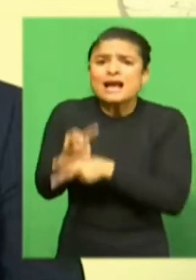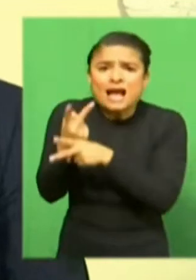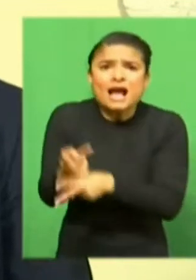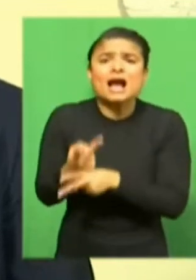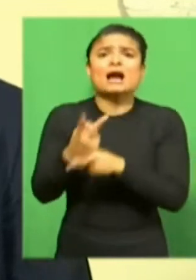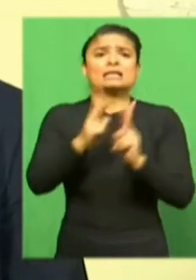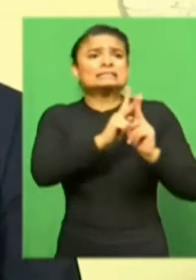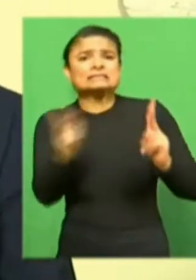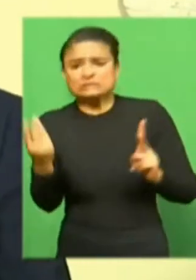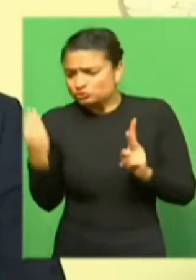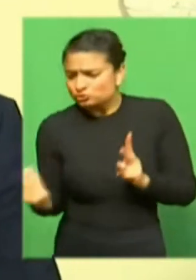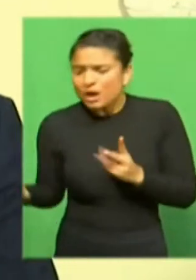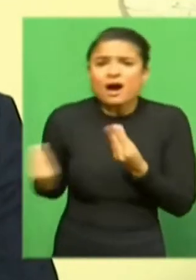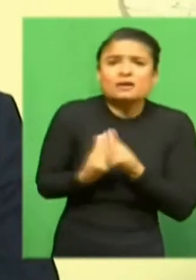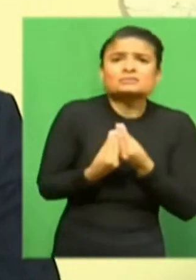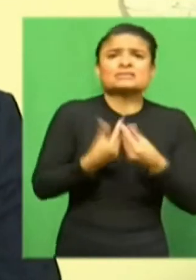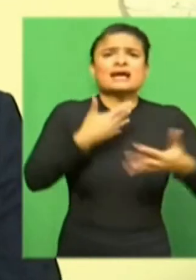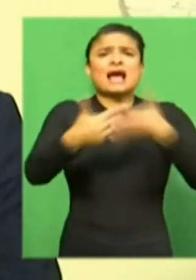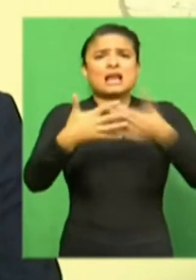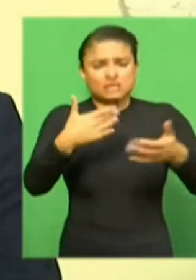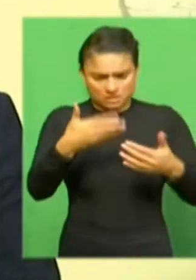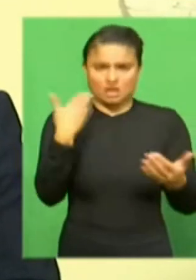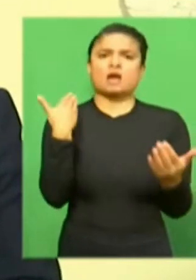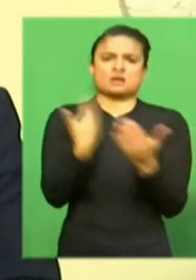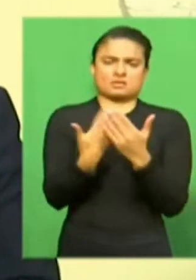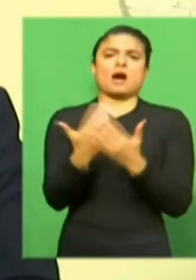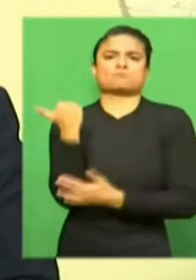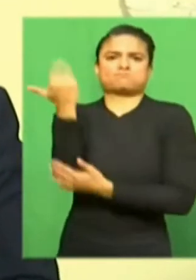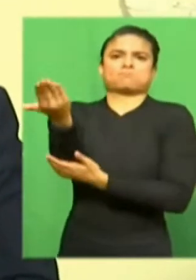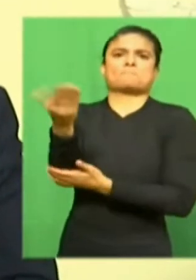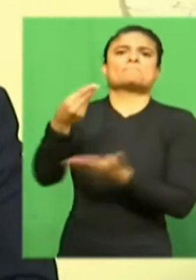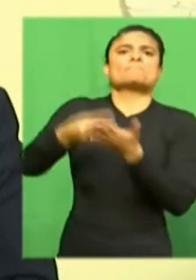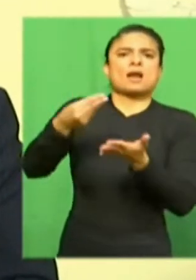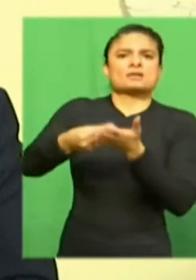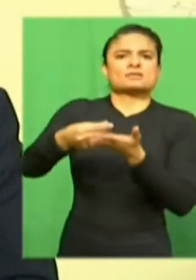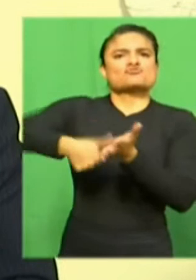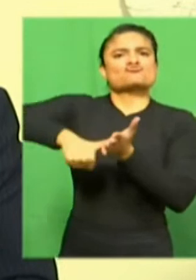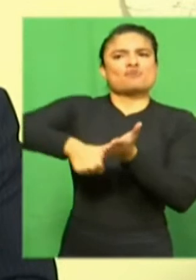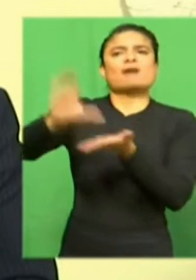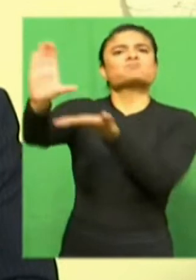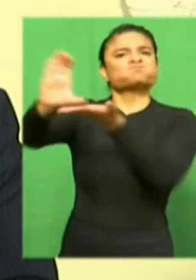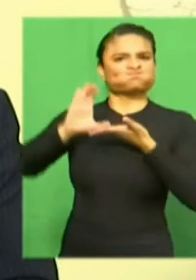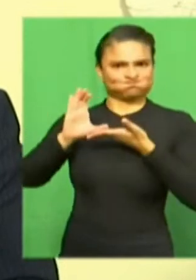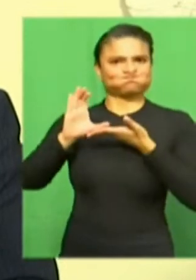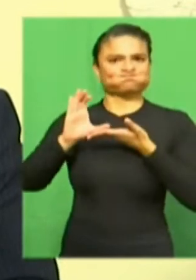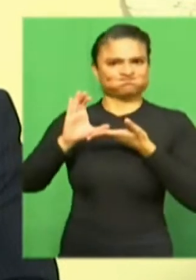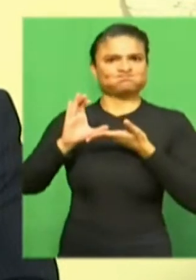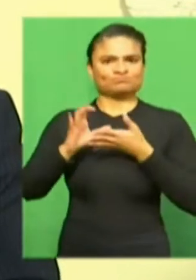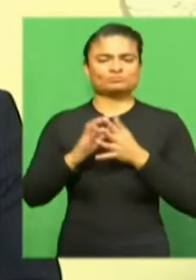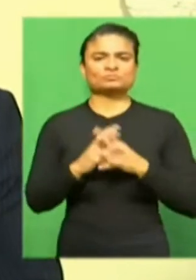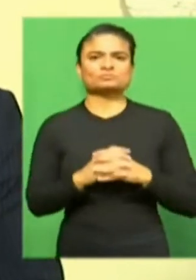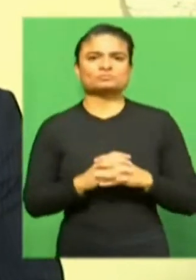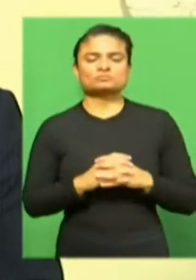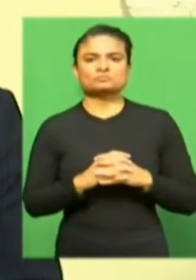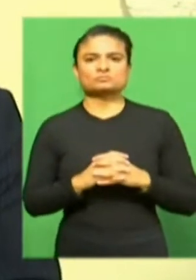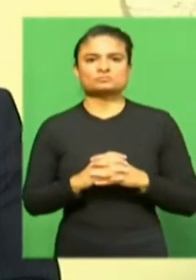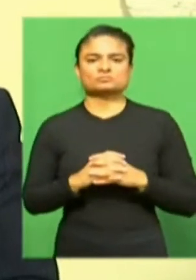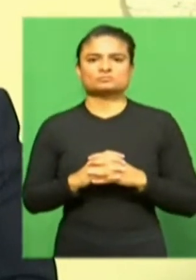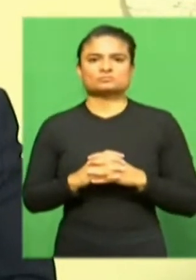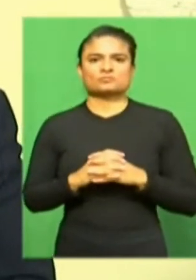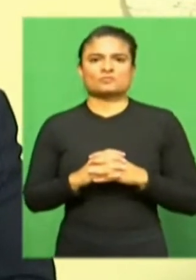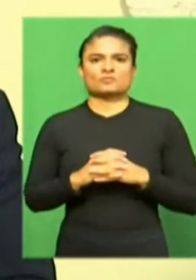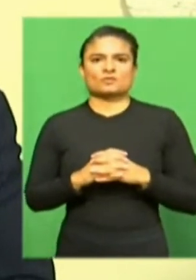Details of the reinstatement of the grant, including the process for application and